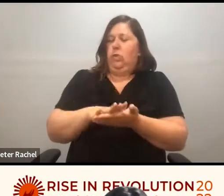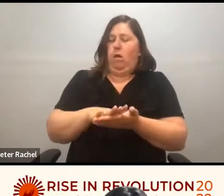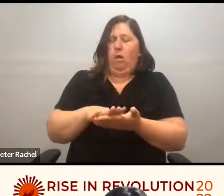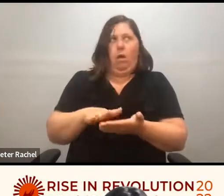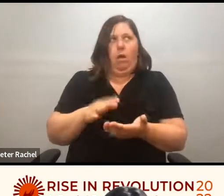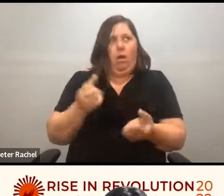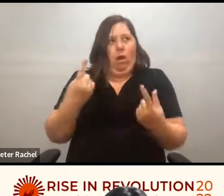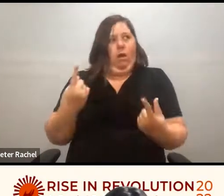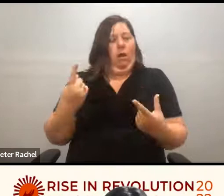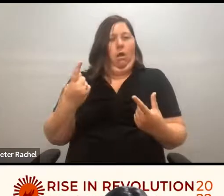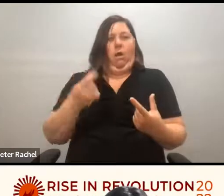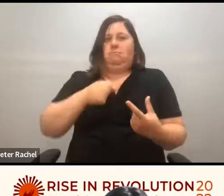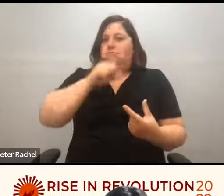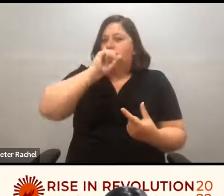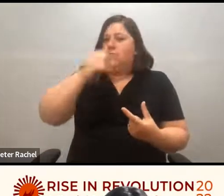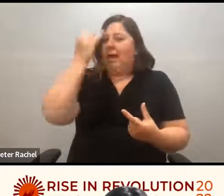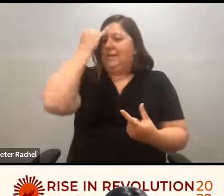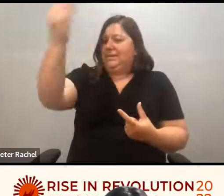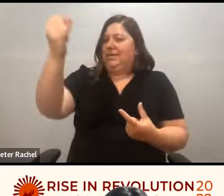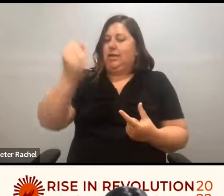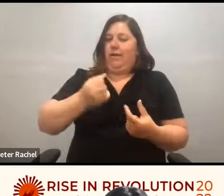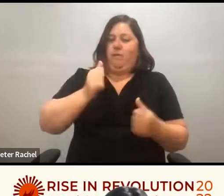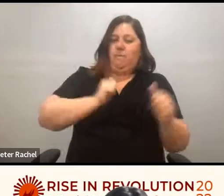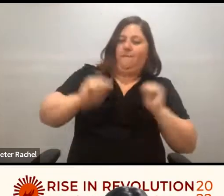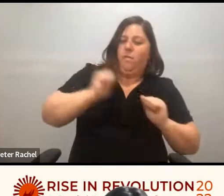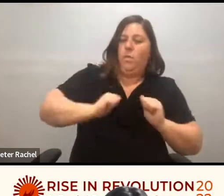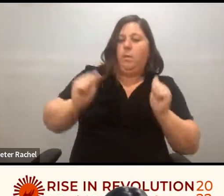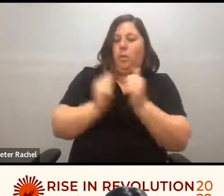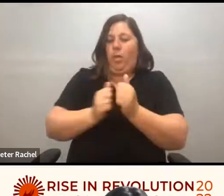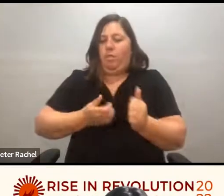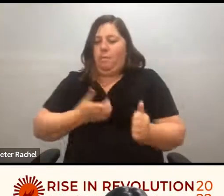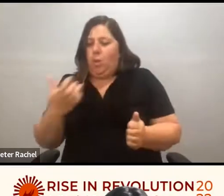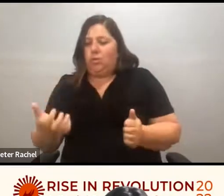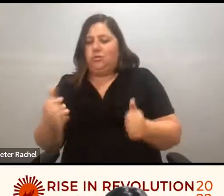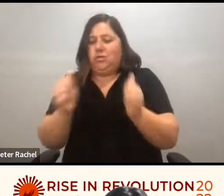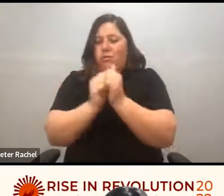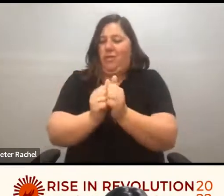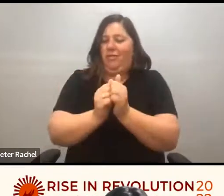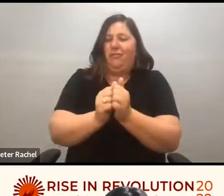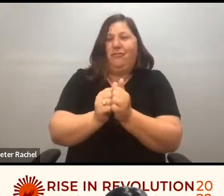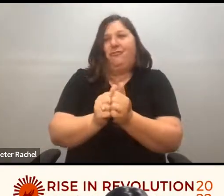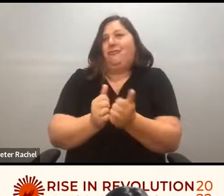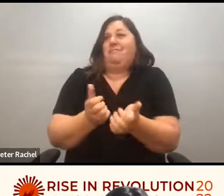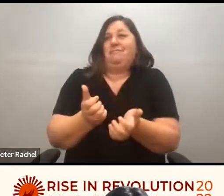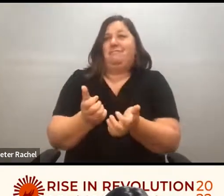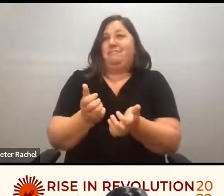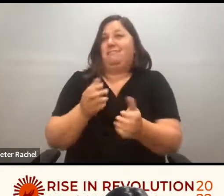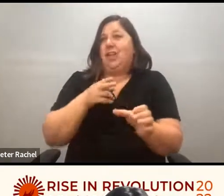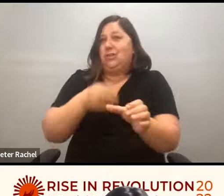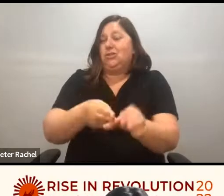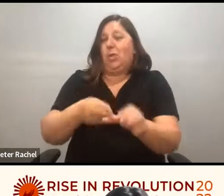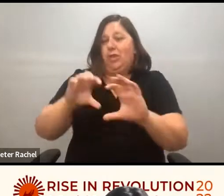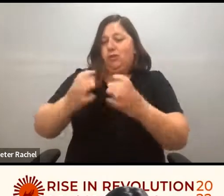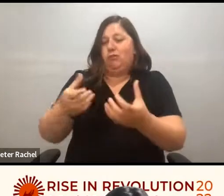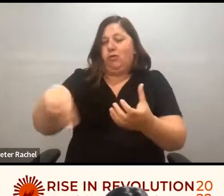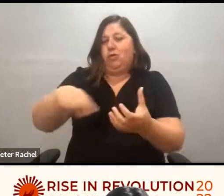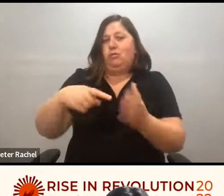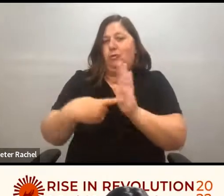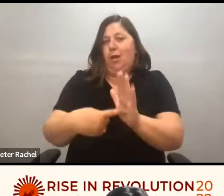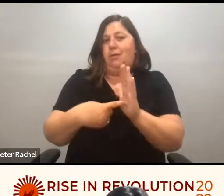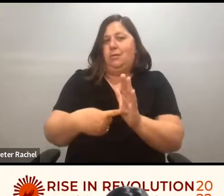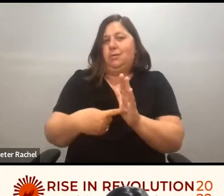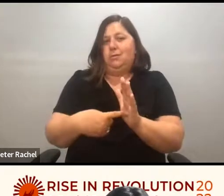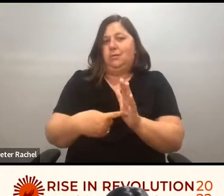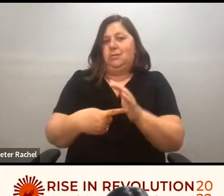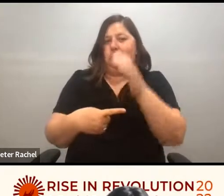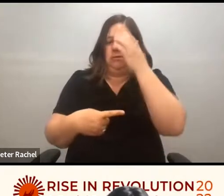the idea of performance and poetry together. And I, you know, joined the group that was representing Hawaii at